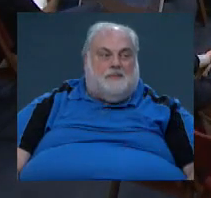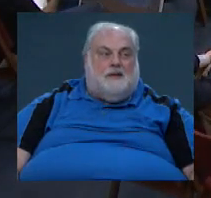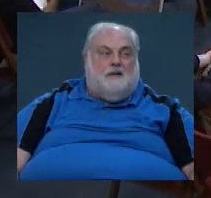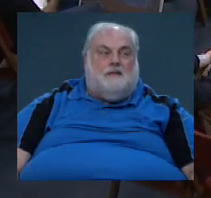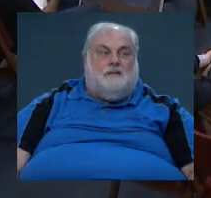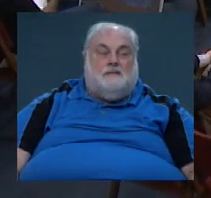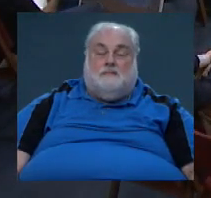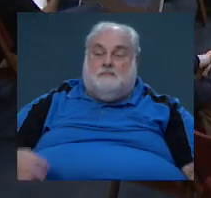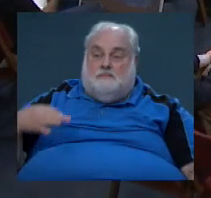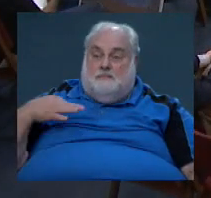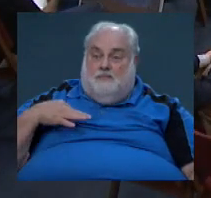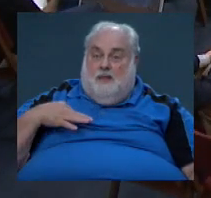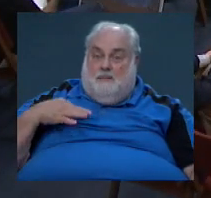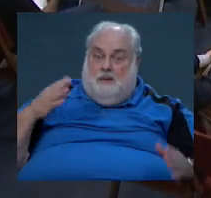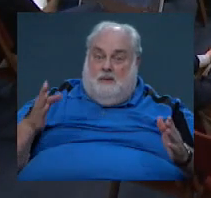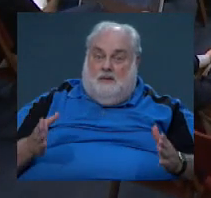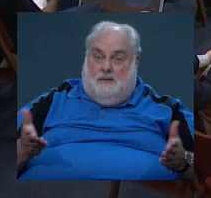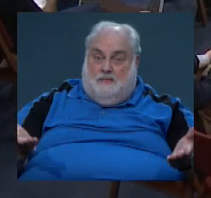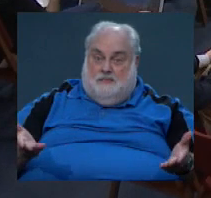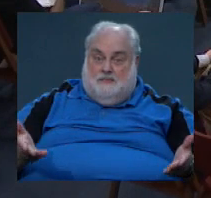The applicant here?